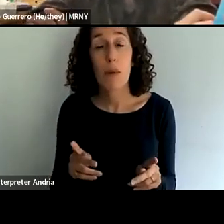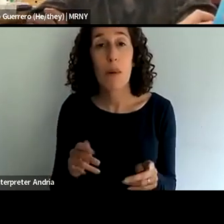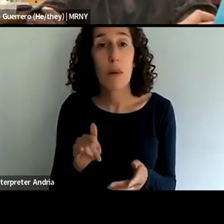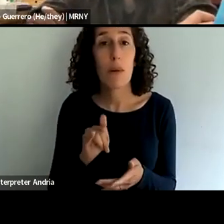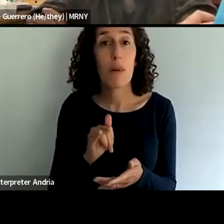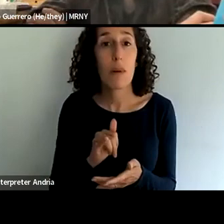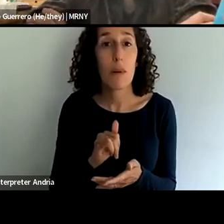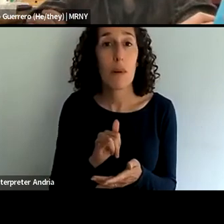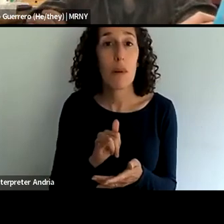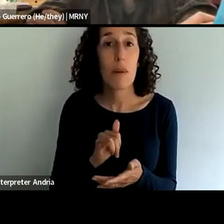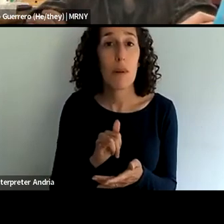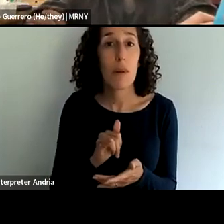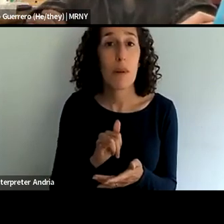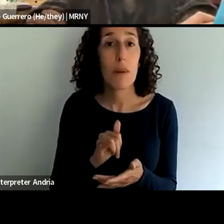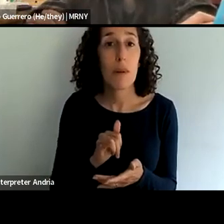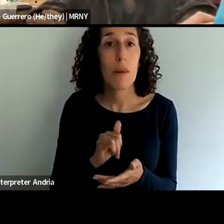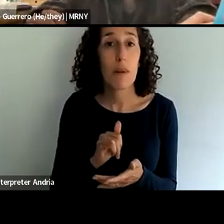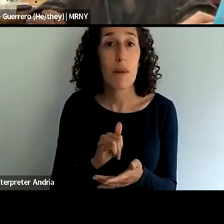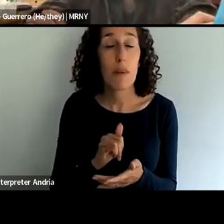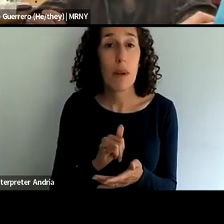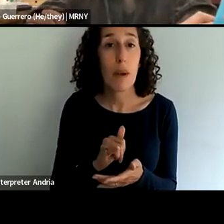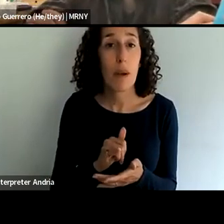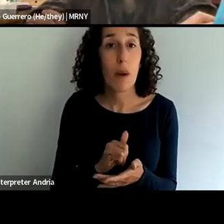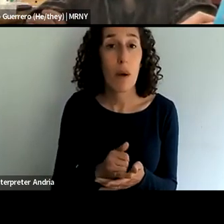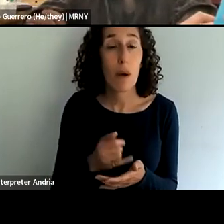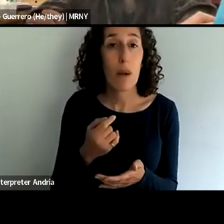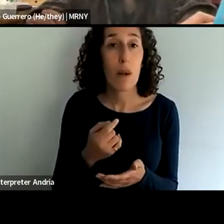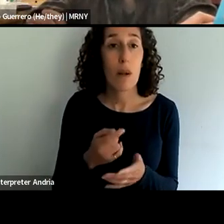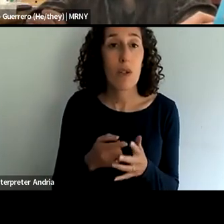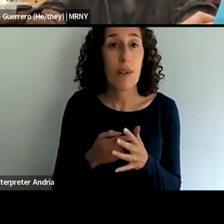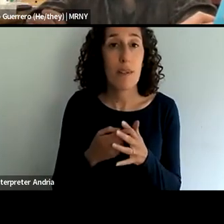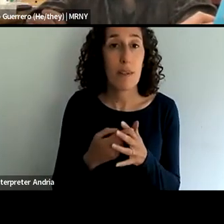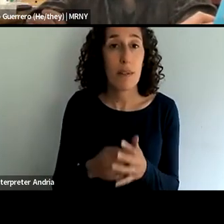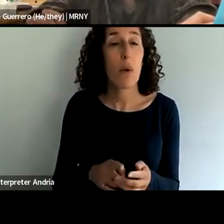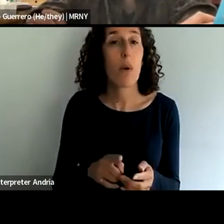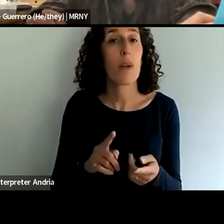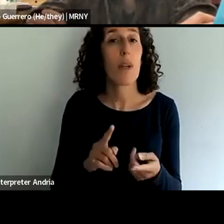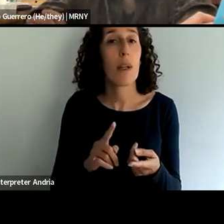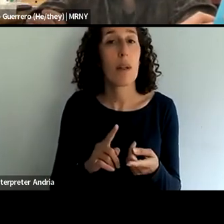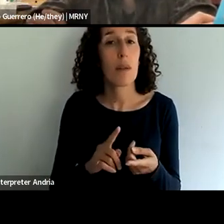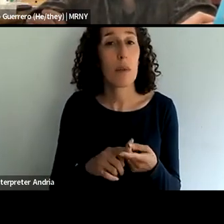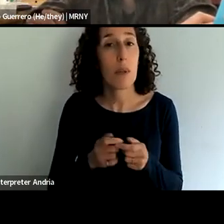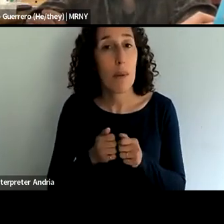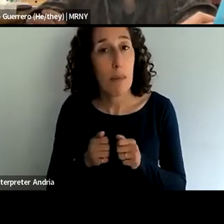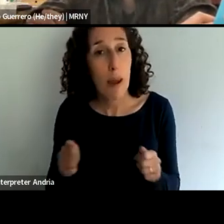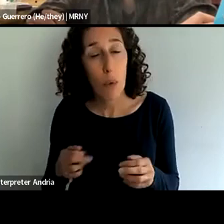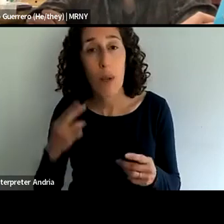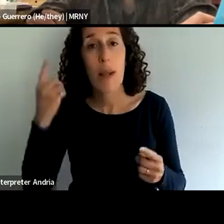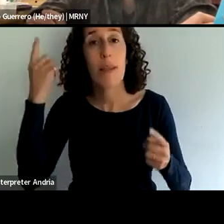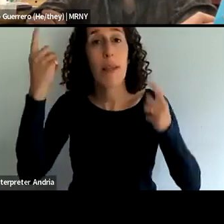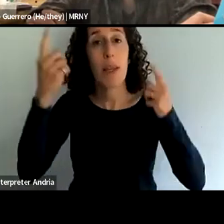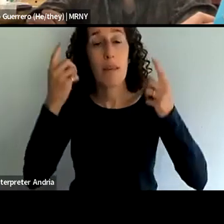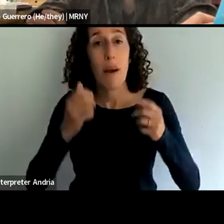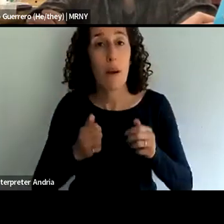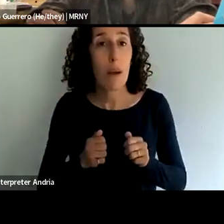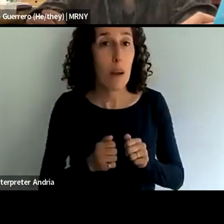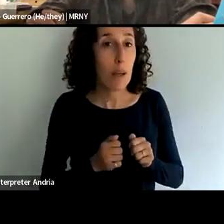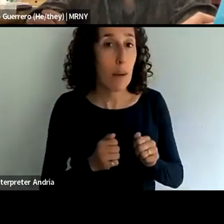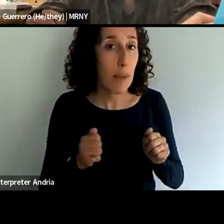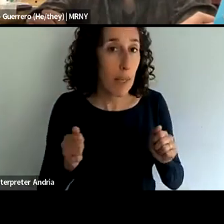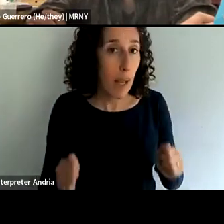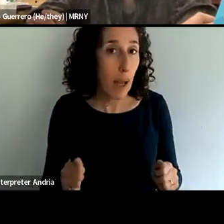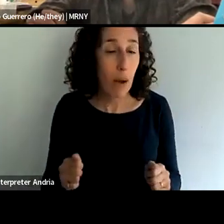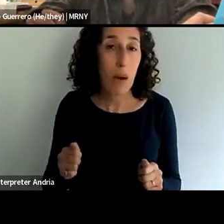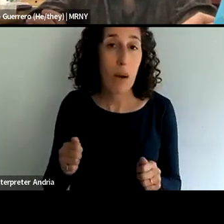just coming to terms with themselves, just coming out, wanting to come out, thinking basically our children, since we're often